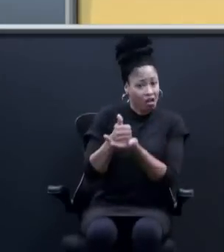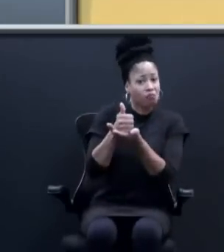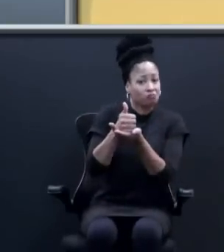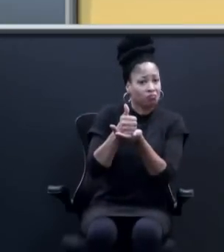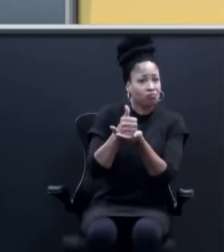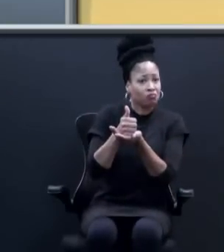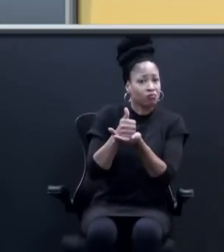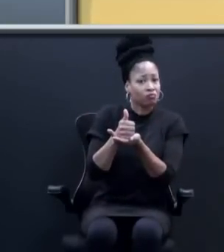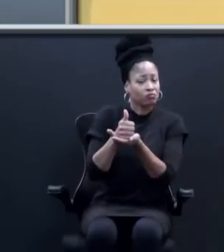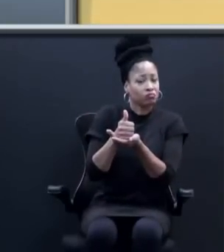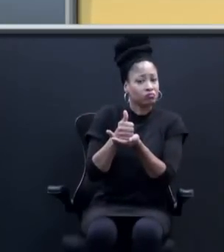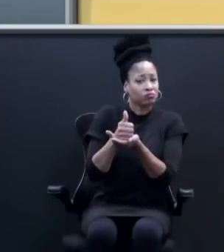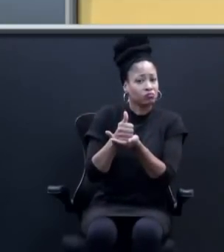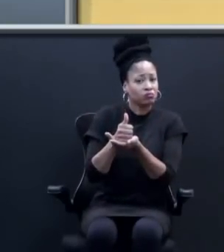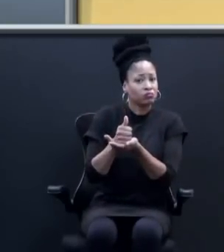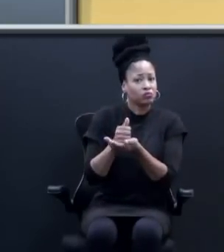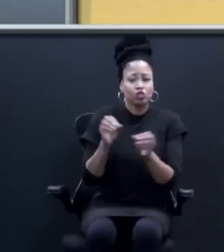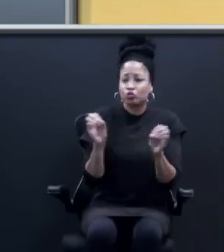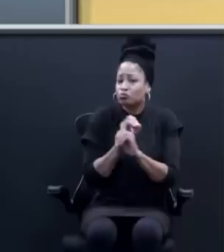Shouldn't be nobody in the box.